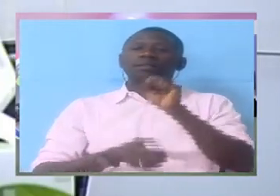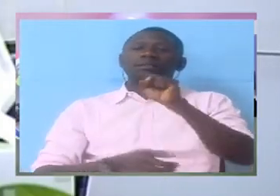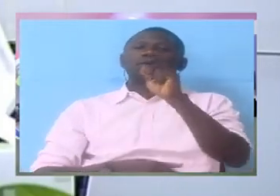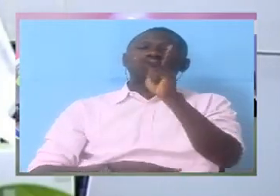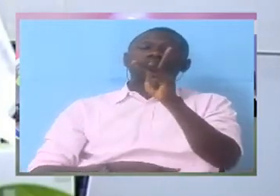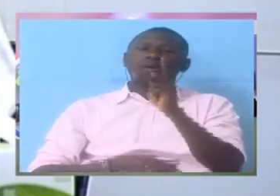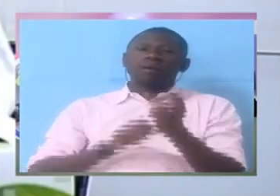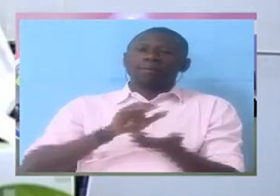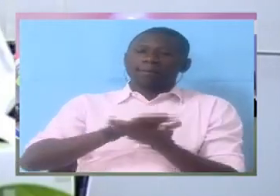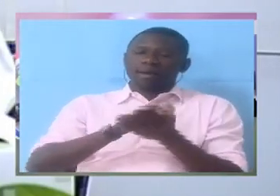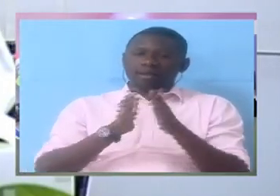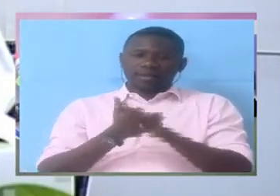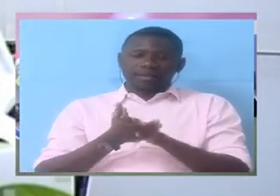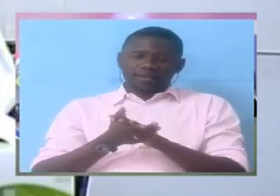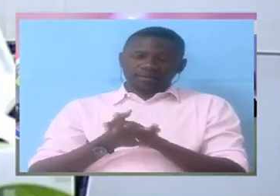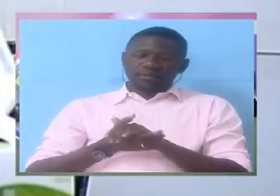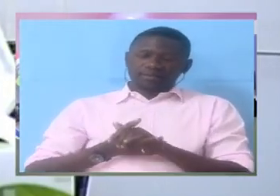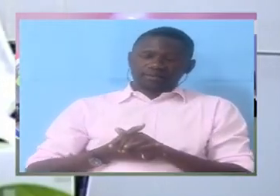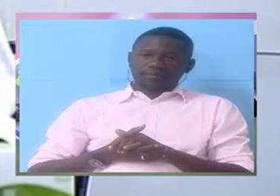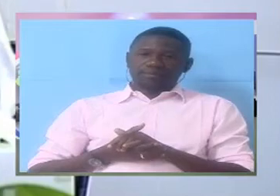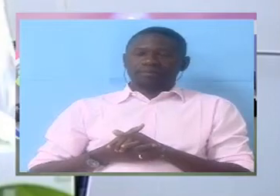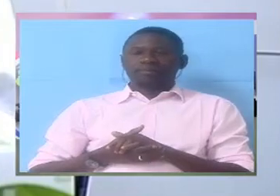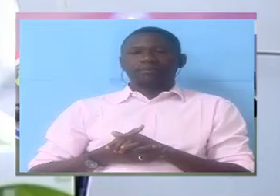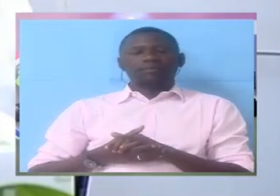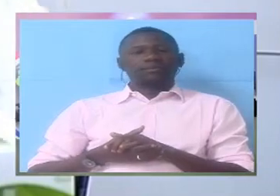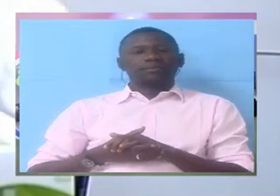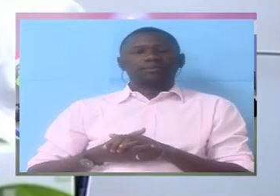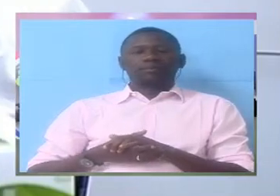Ata Serekunda Marse Oto. You know,